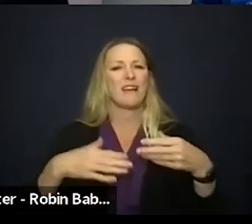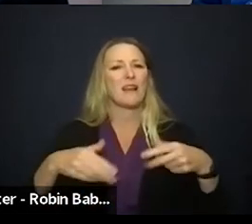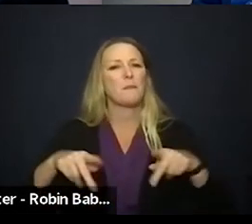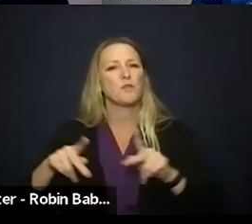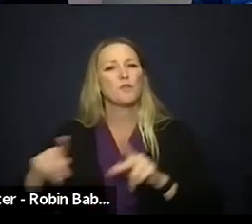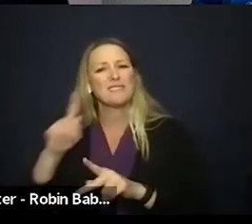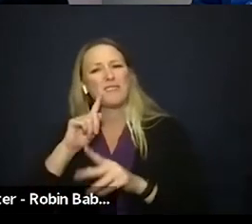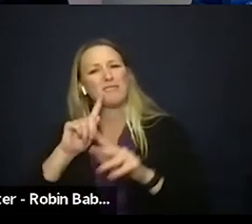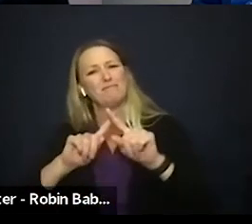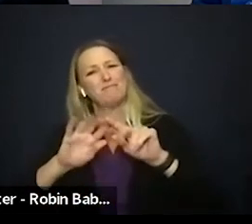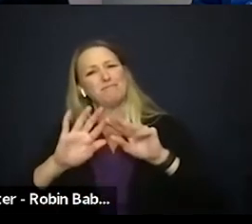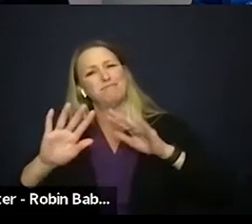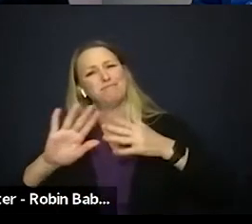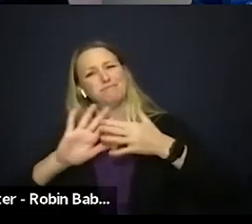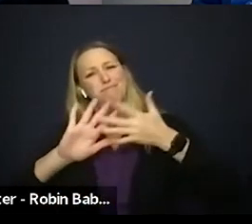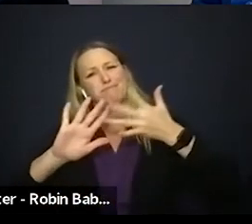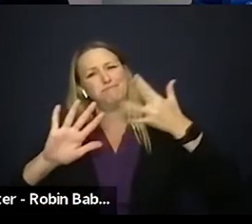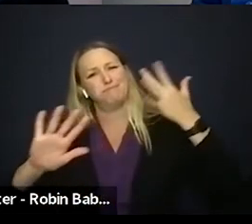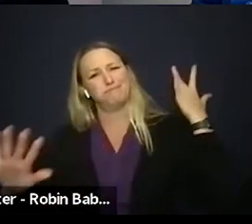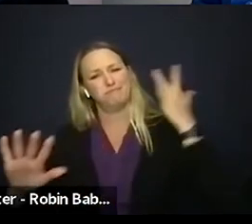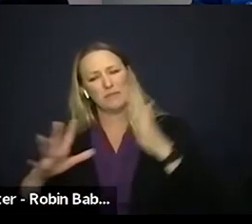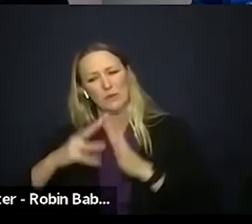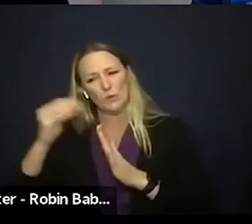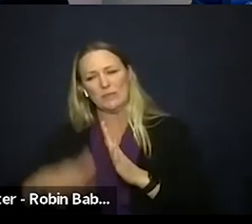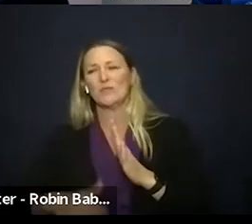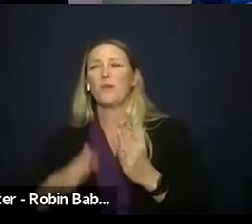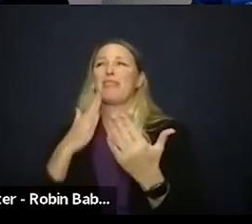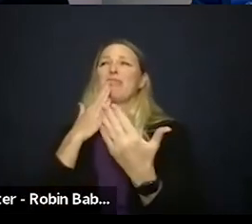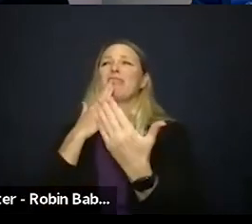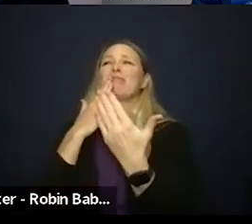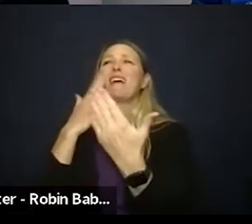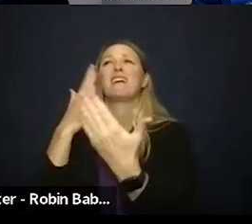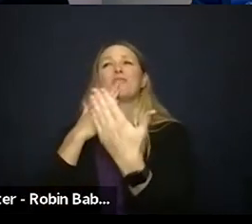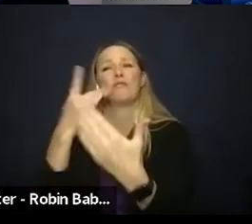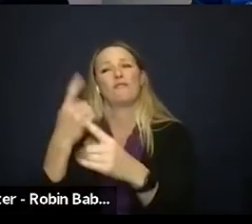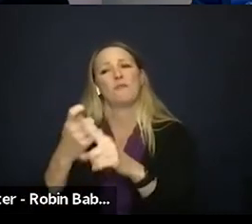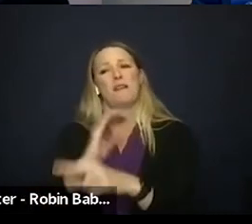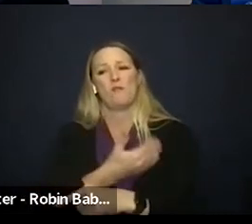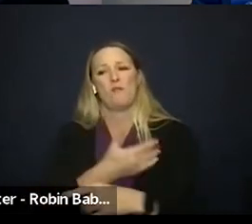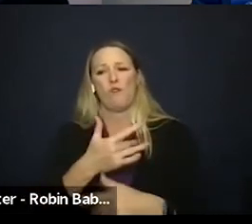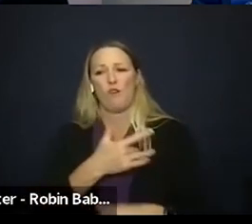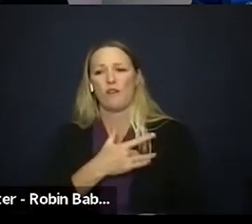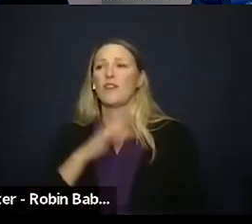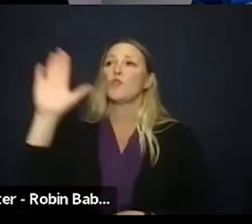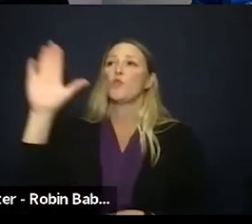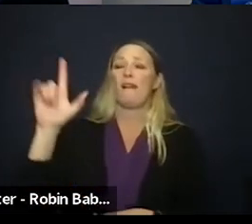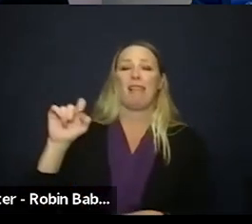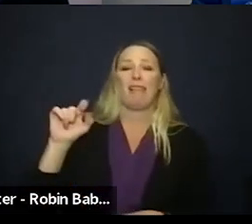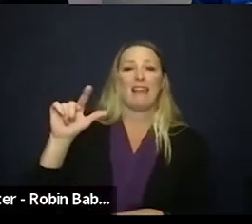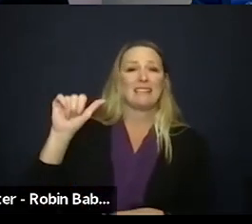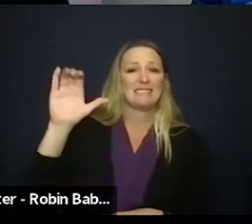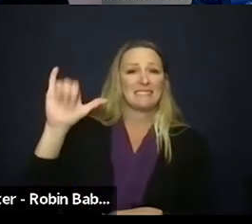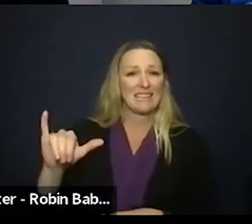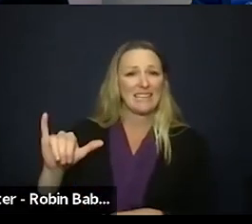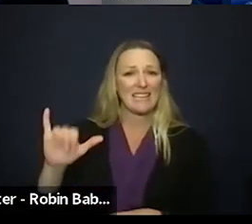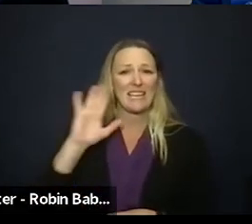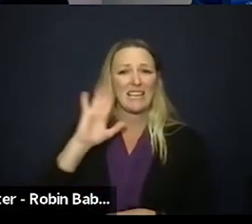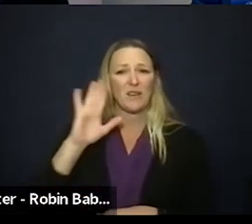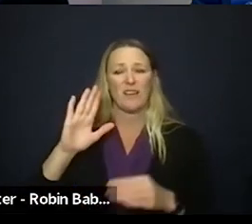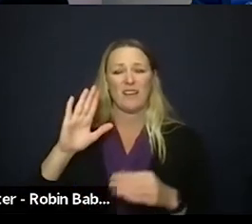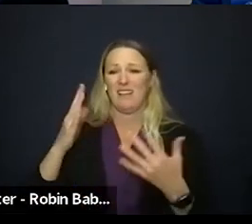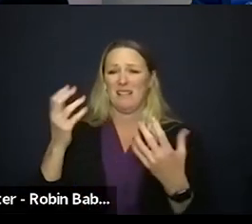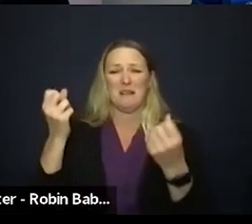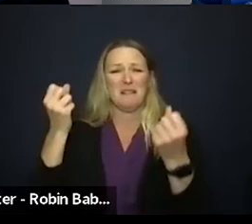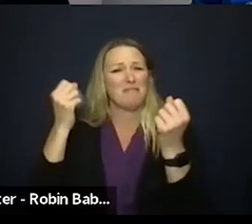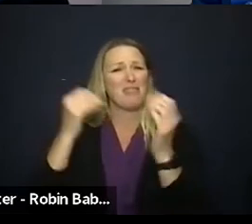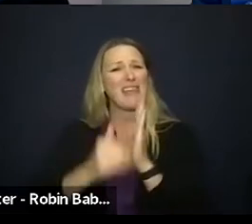out there so thank you from the bottom of our heart your legacy will be thousands and thousands of